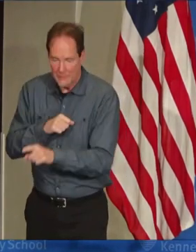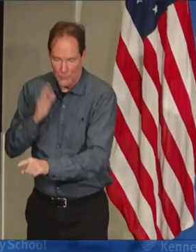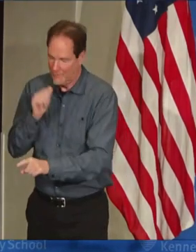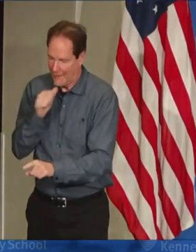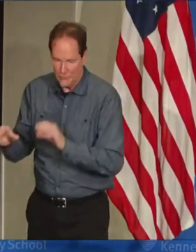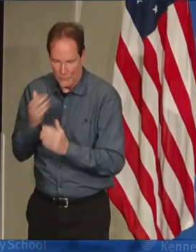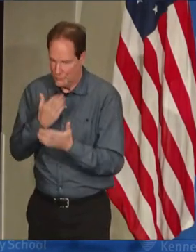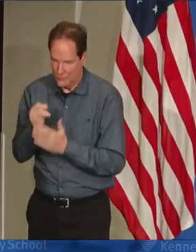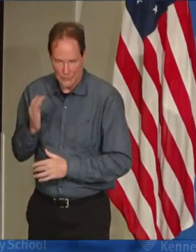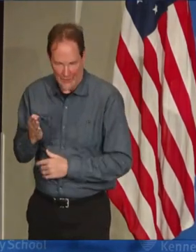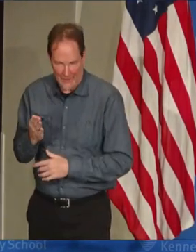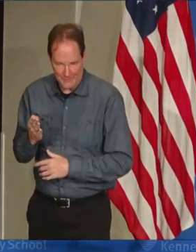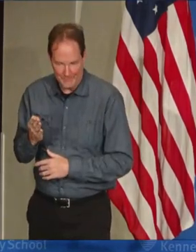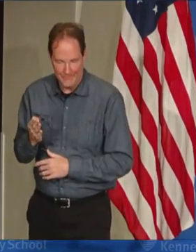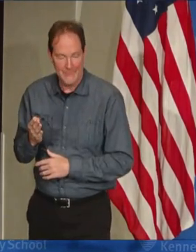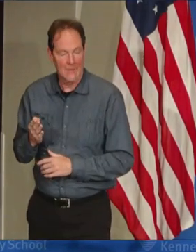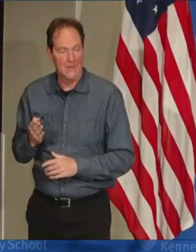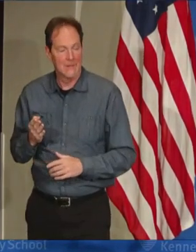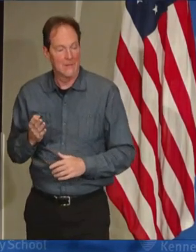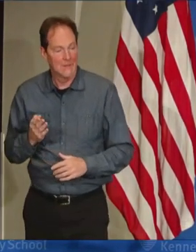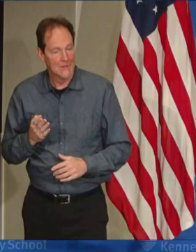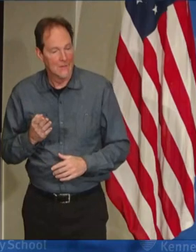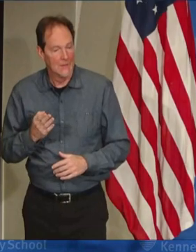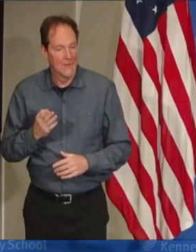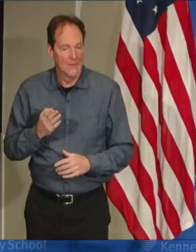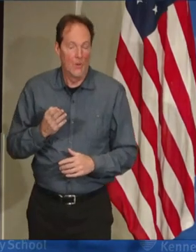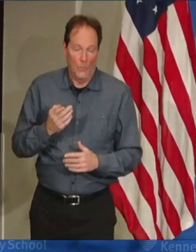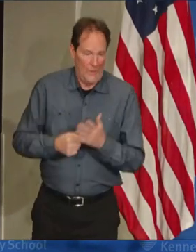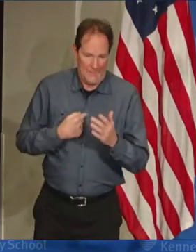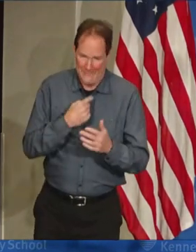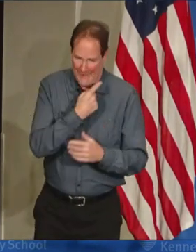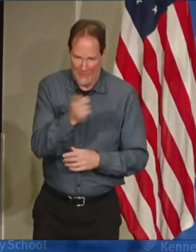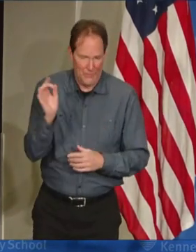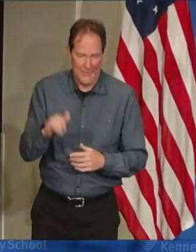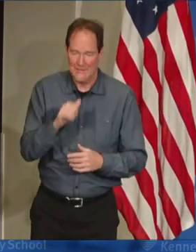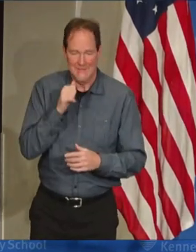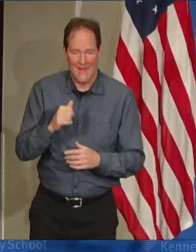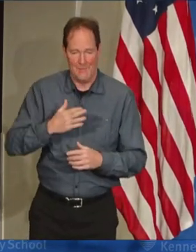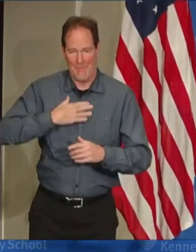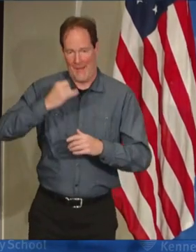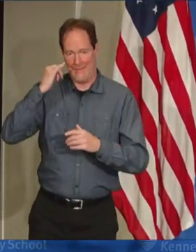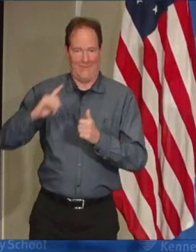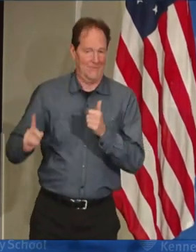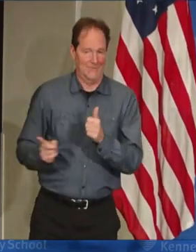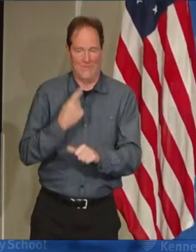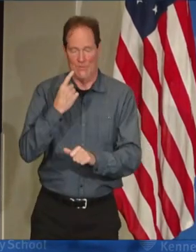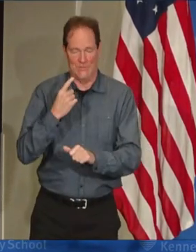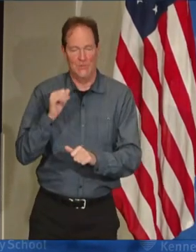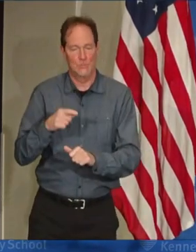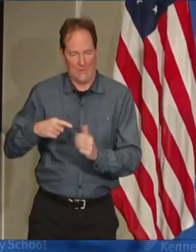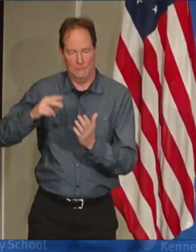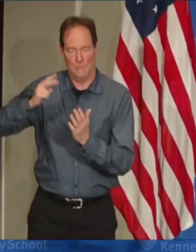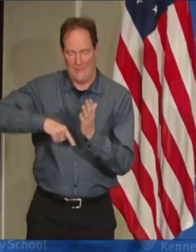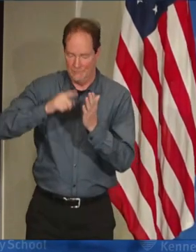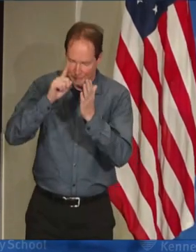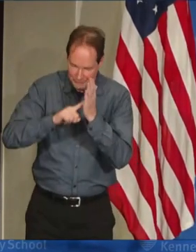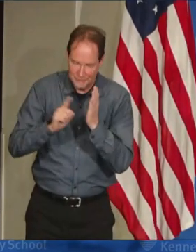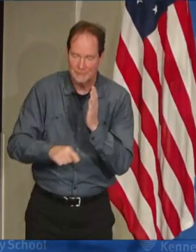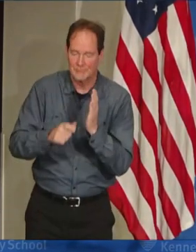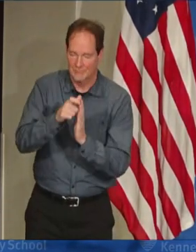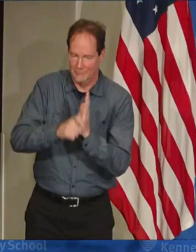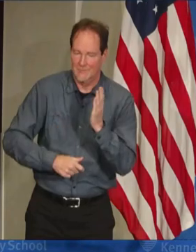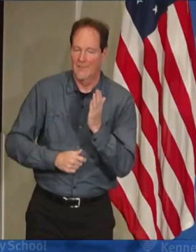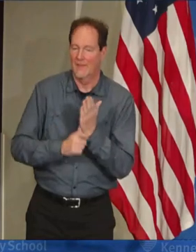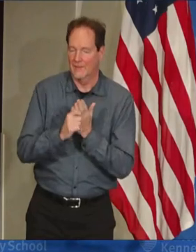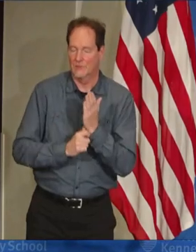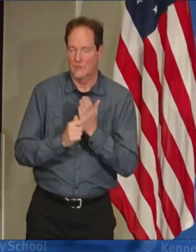job. And nothing I'm saying is like original. You can read it in all the literature. And I think, you know,